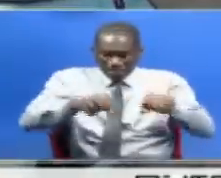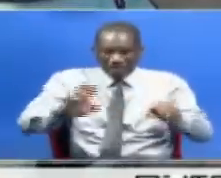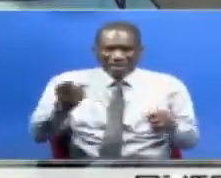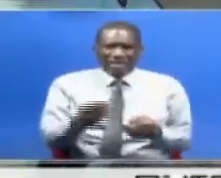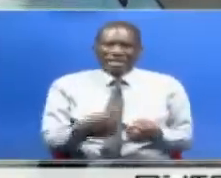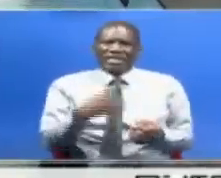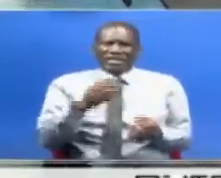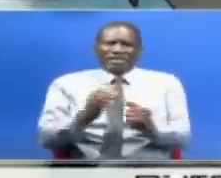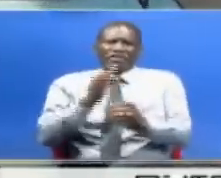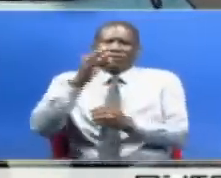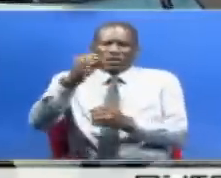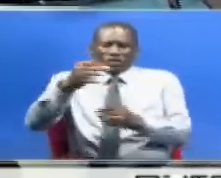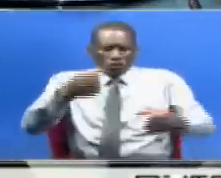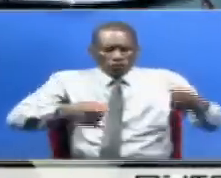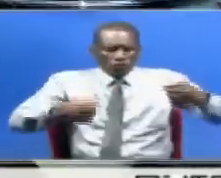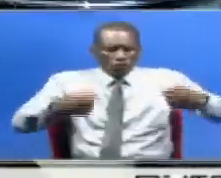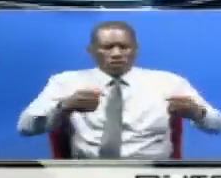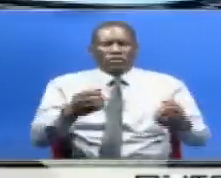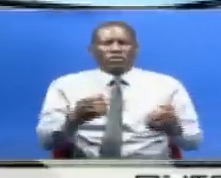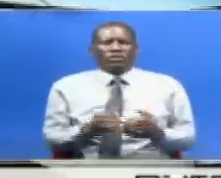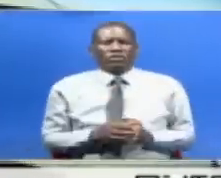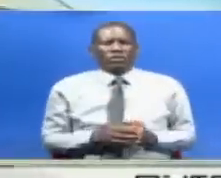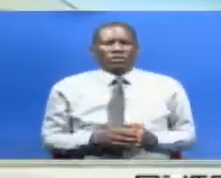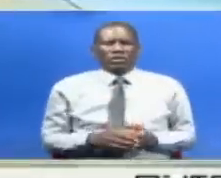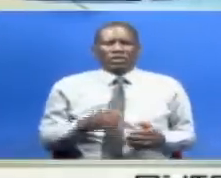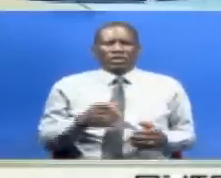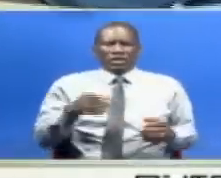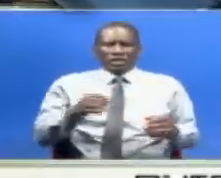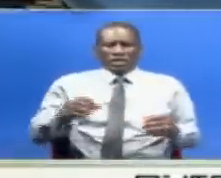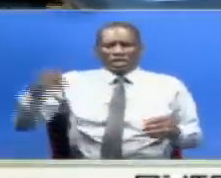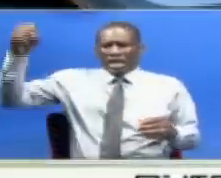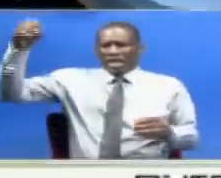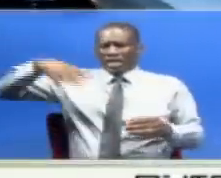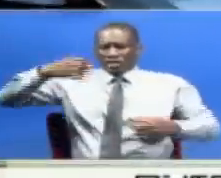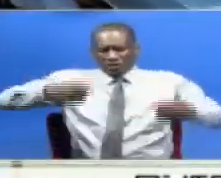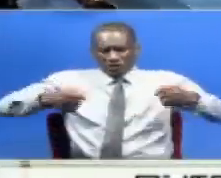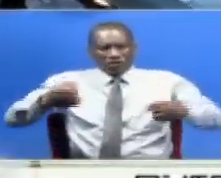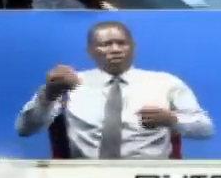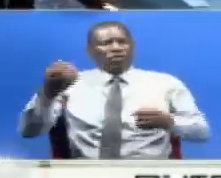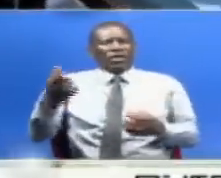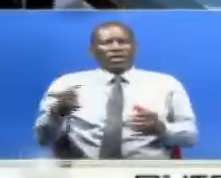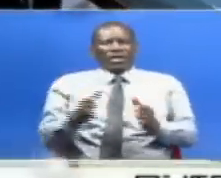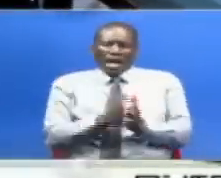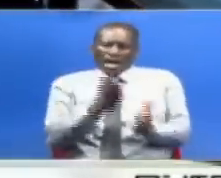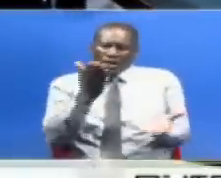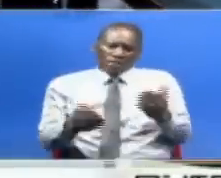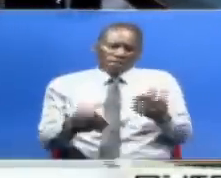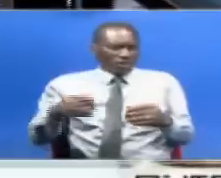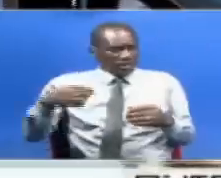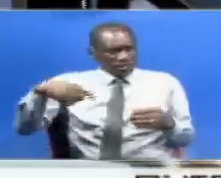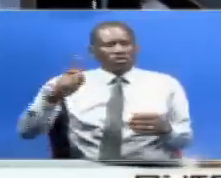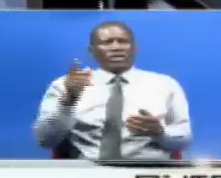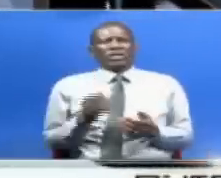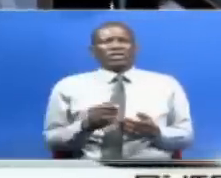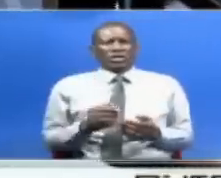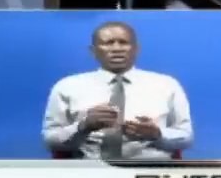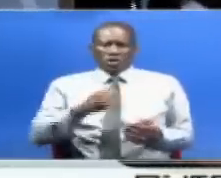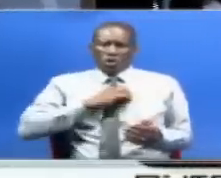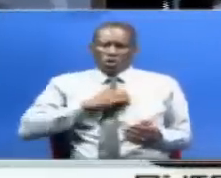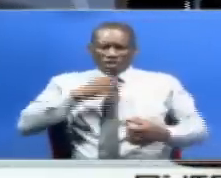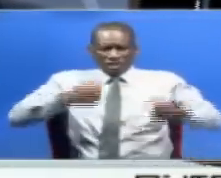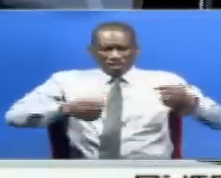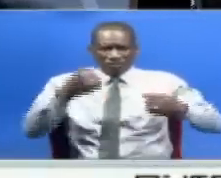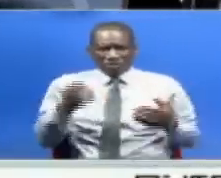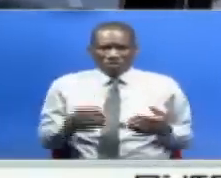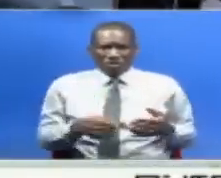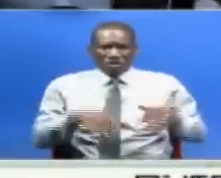the future of mobility is in fully electric vehicles, and maybe they are right. Owning this car